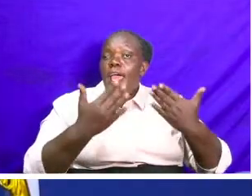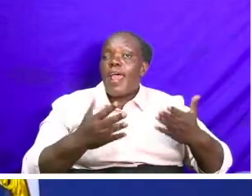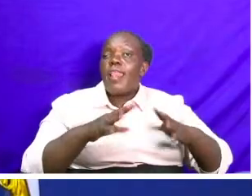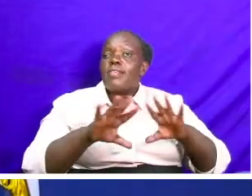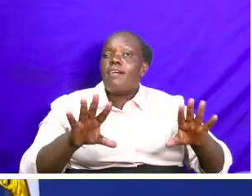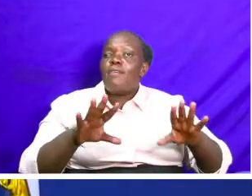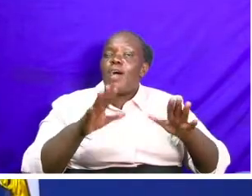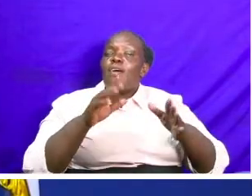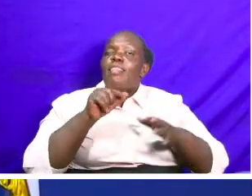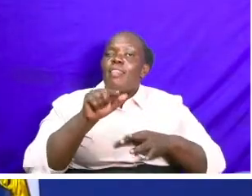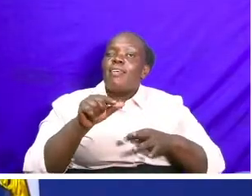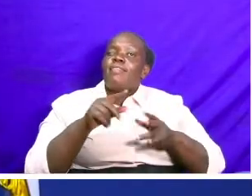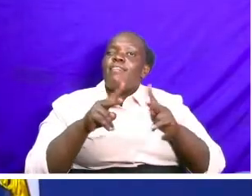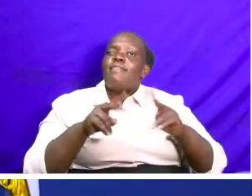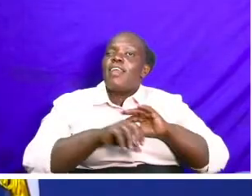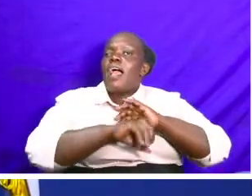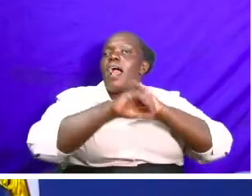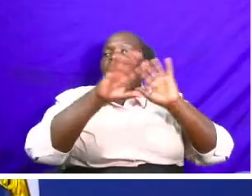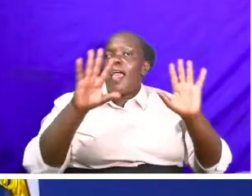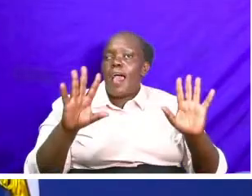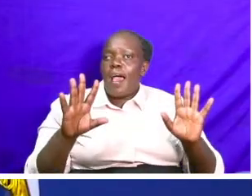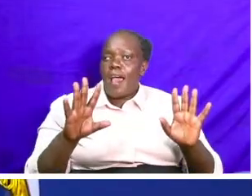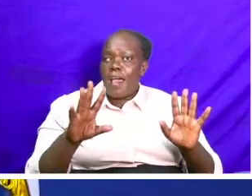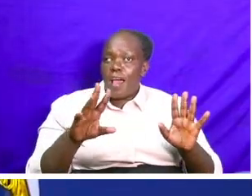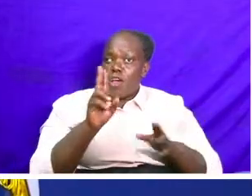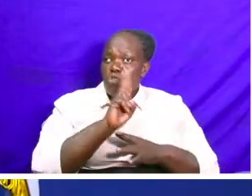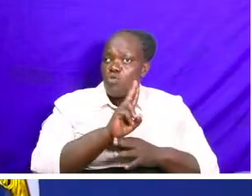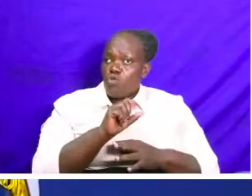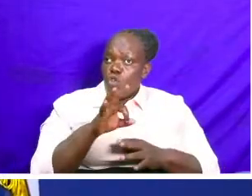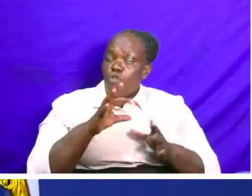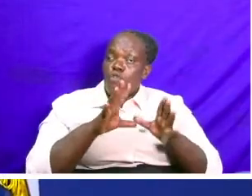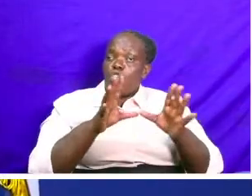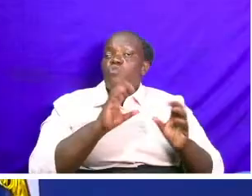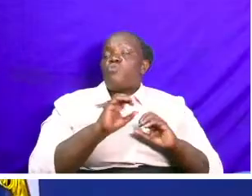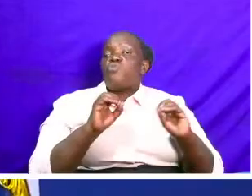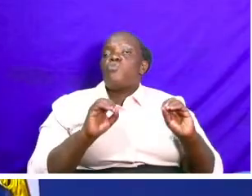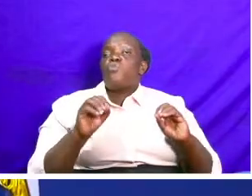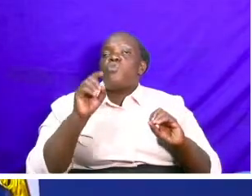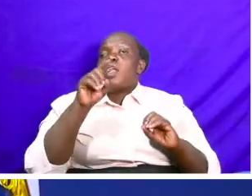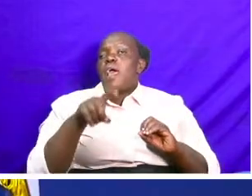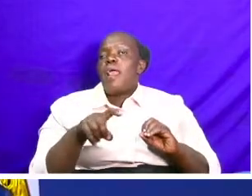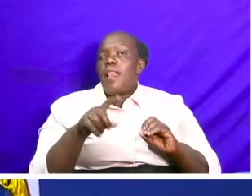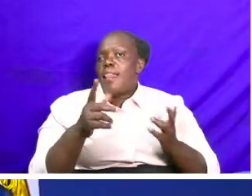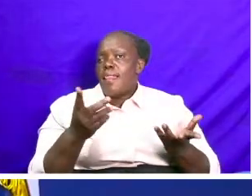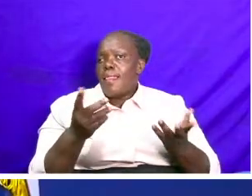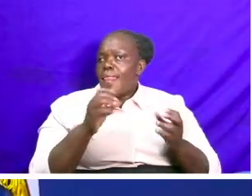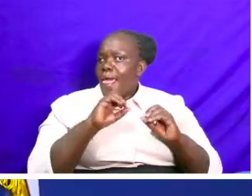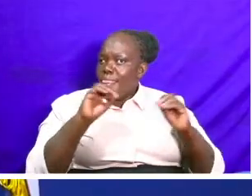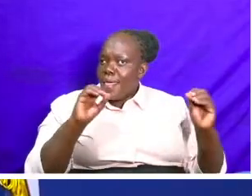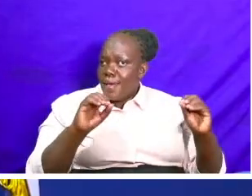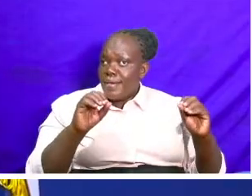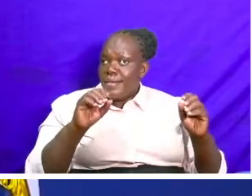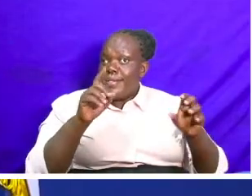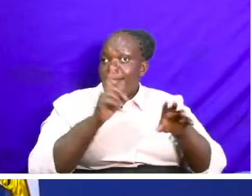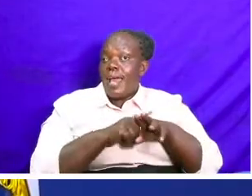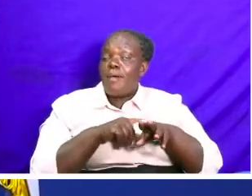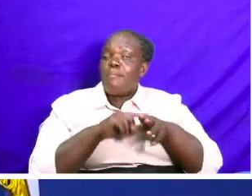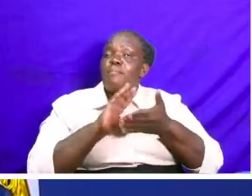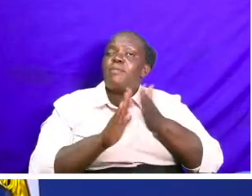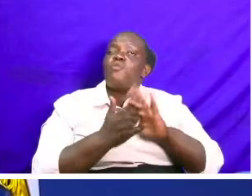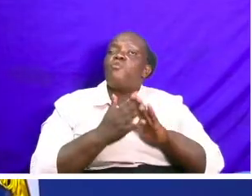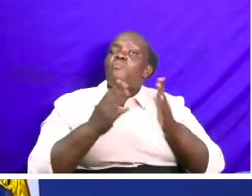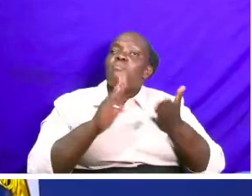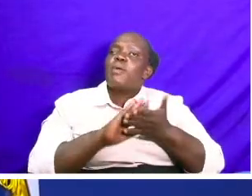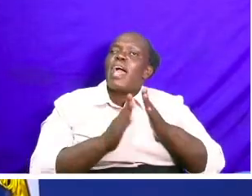So that is very clear. So there's no use of lethal force because there's no need, if at all. But when, of course, people become